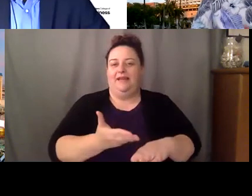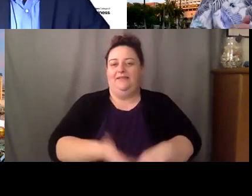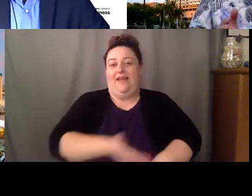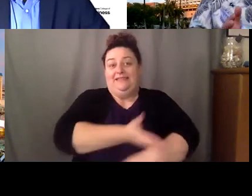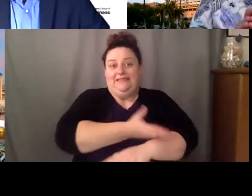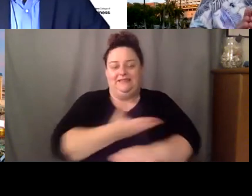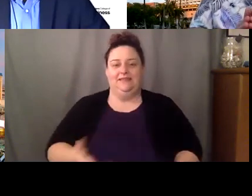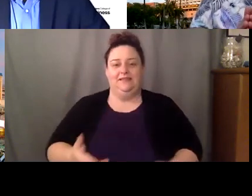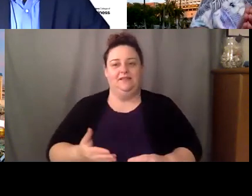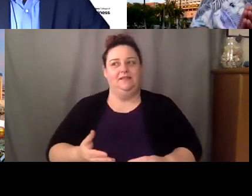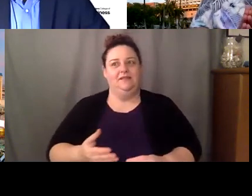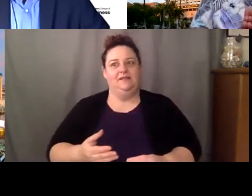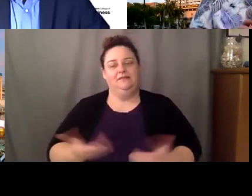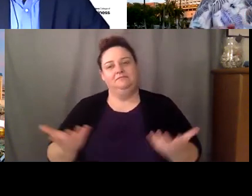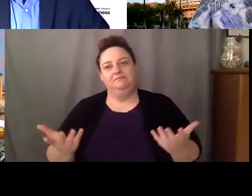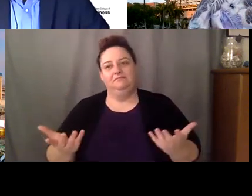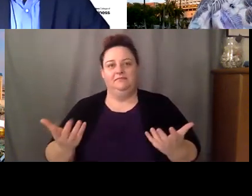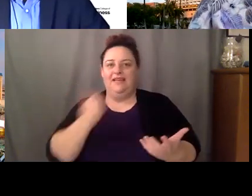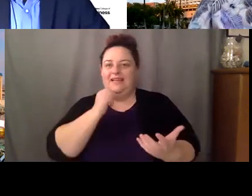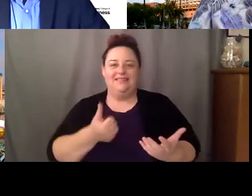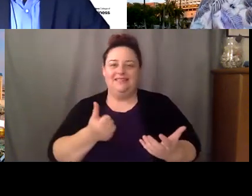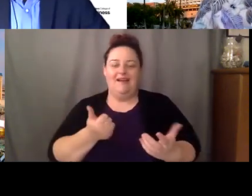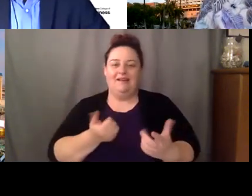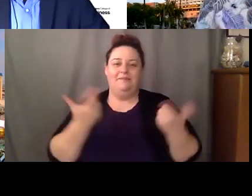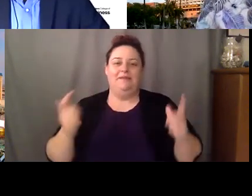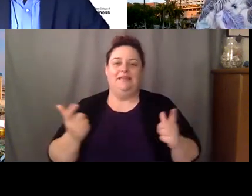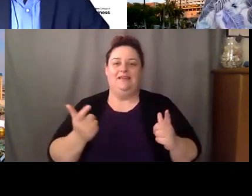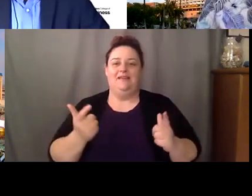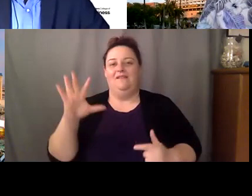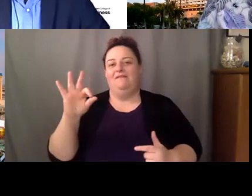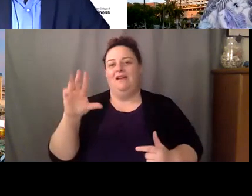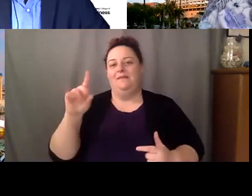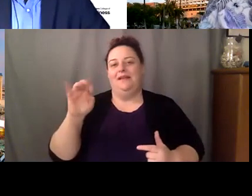fundamental important part of hospitality. I don't see that changing.